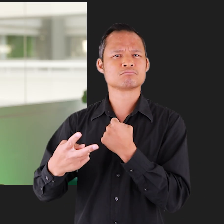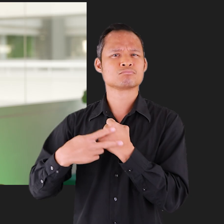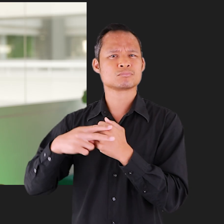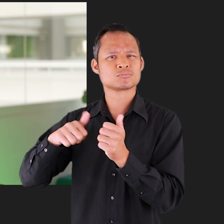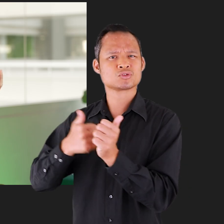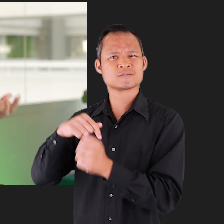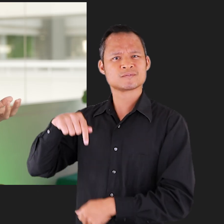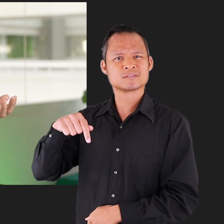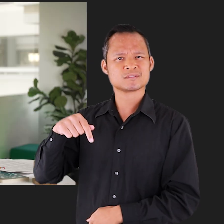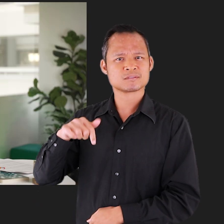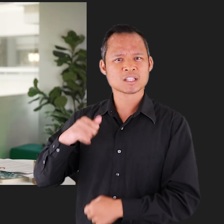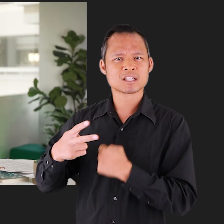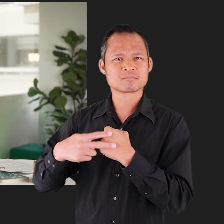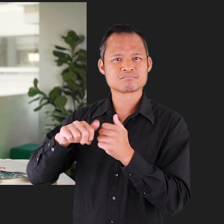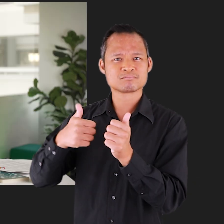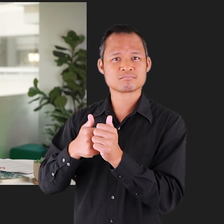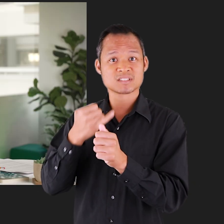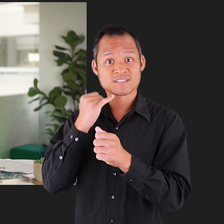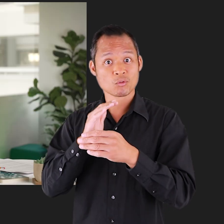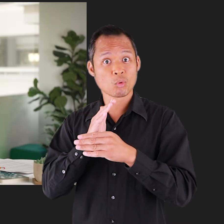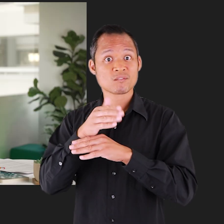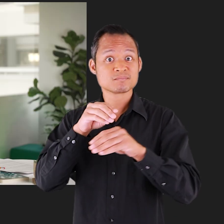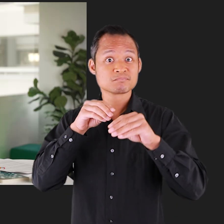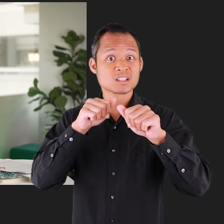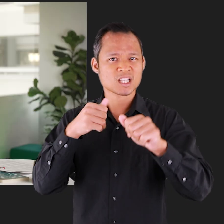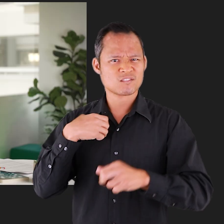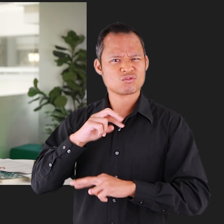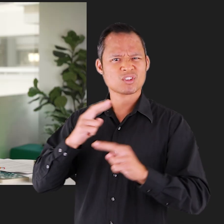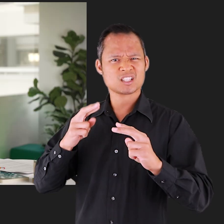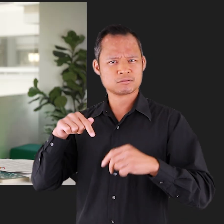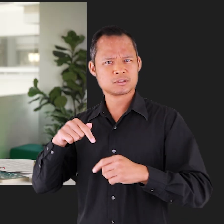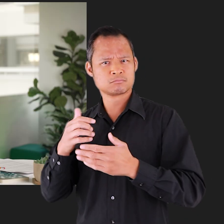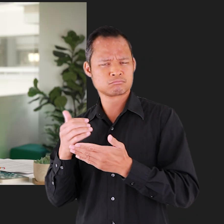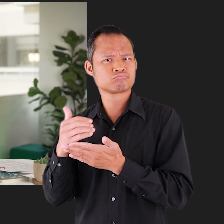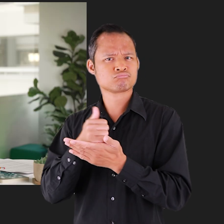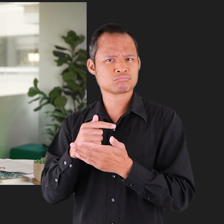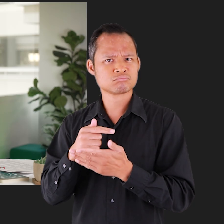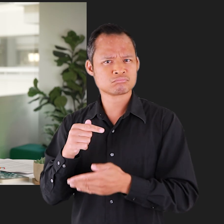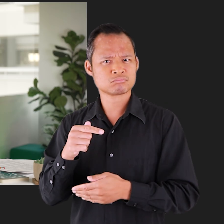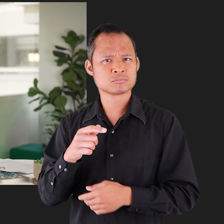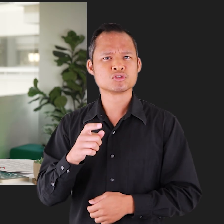for money in reserve. This is a cushion of money you can have to offset excess expenses over